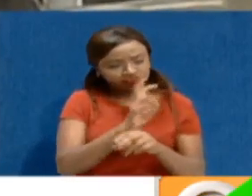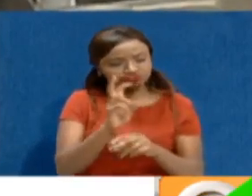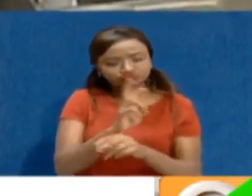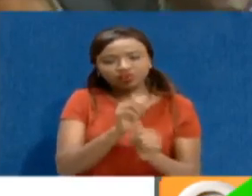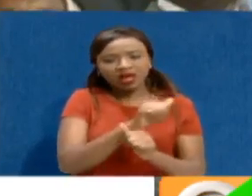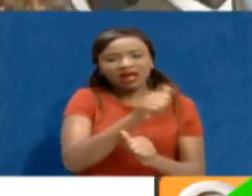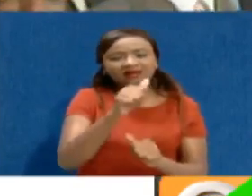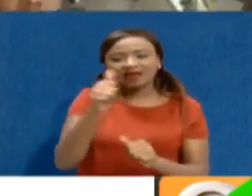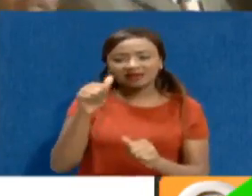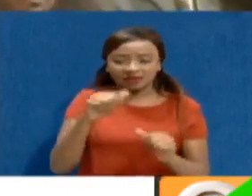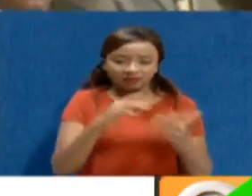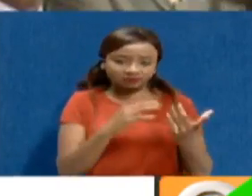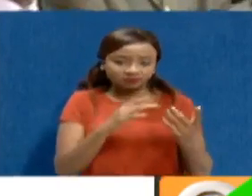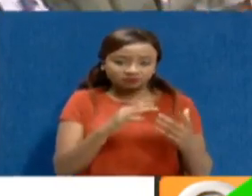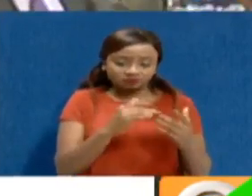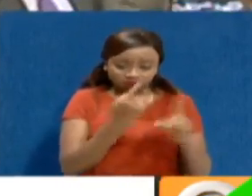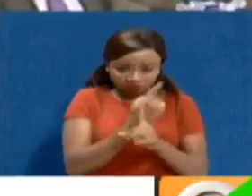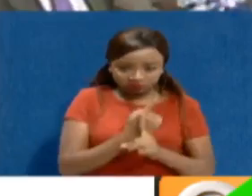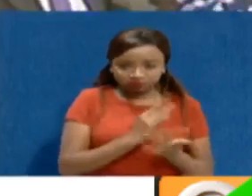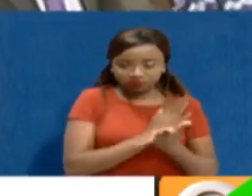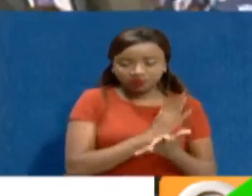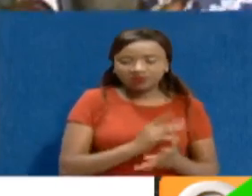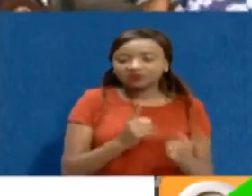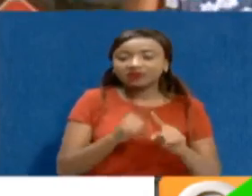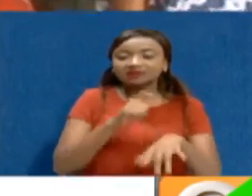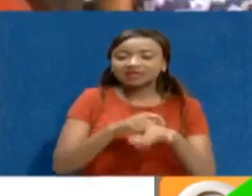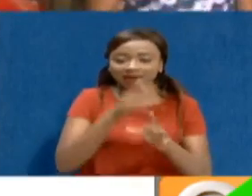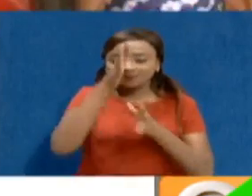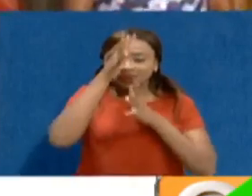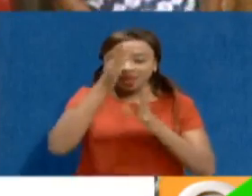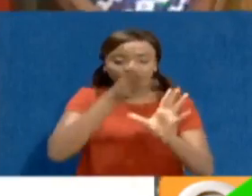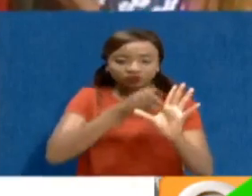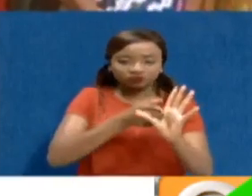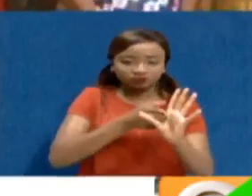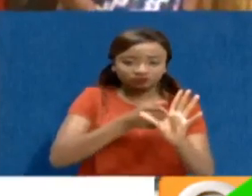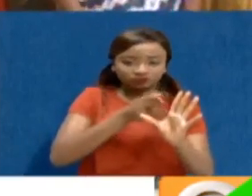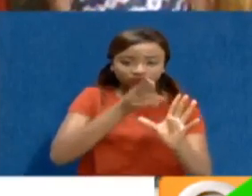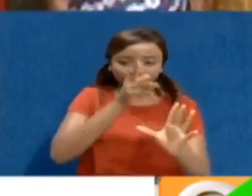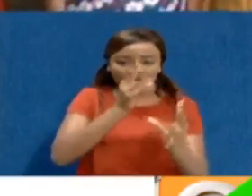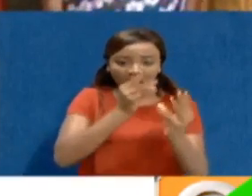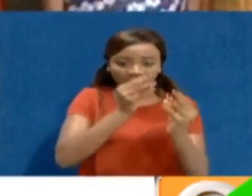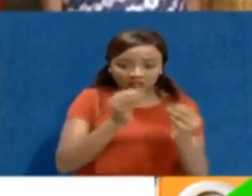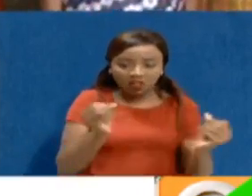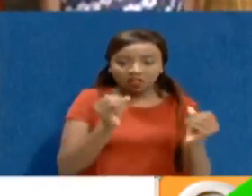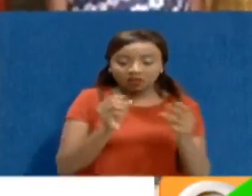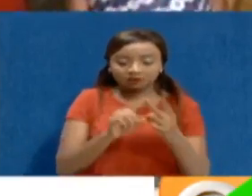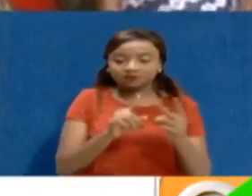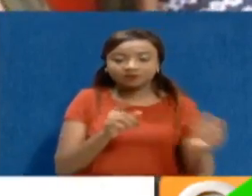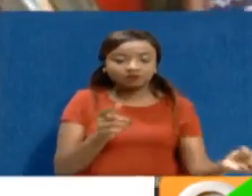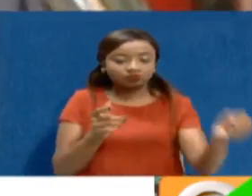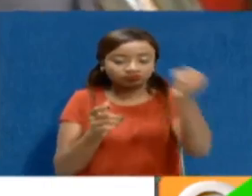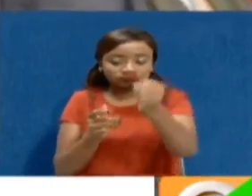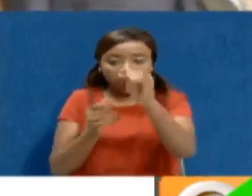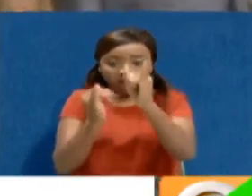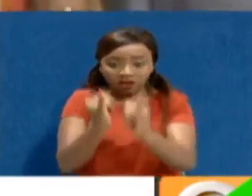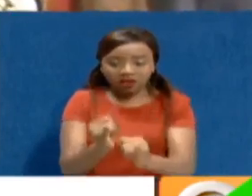of government. And so, with the exit of the KANU government in 2003, the then newly elected NARC administration